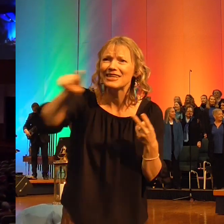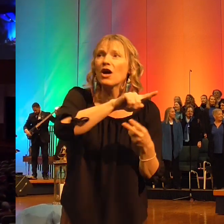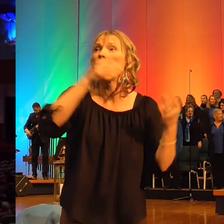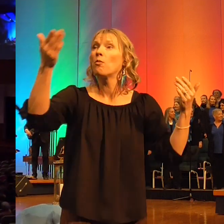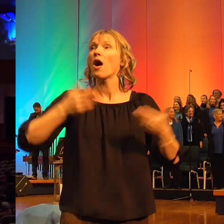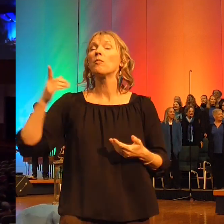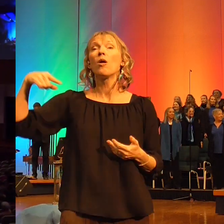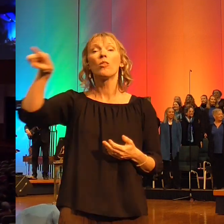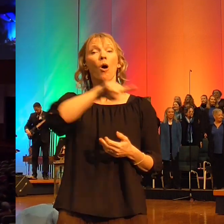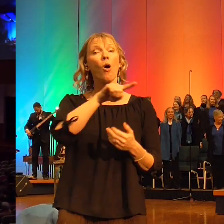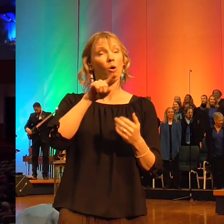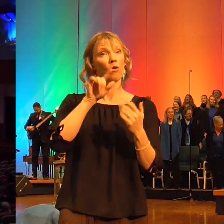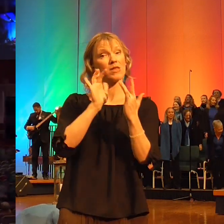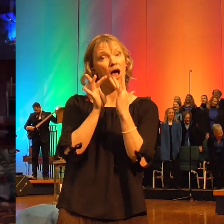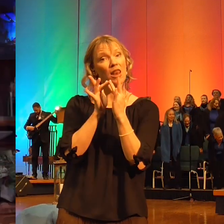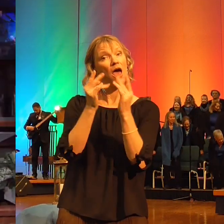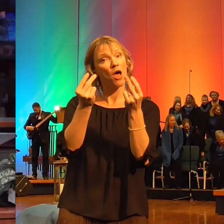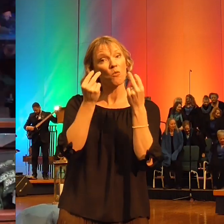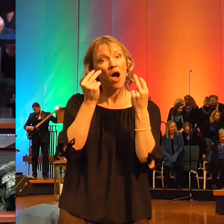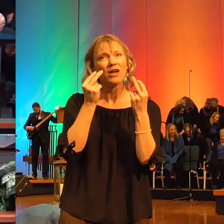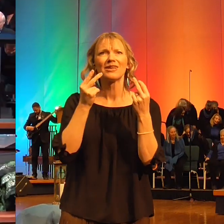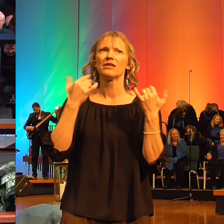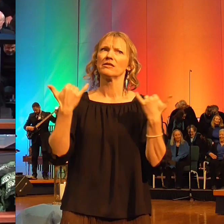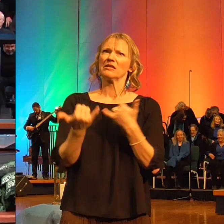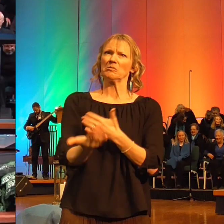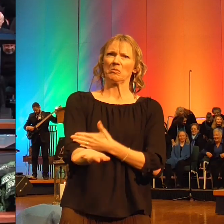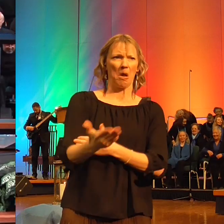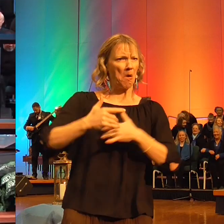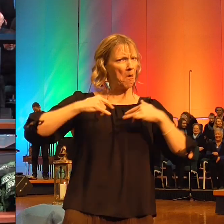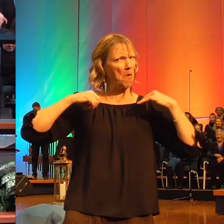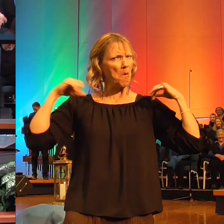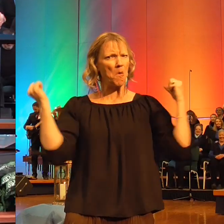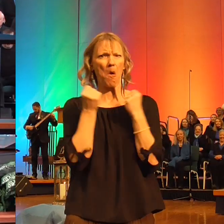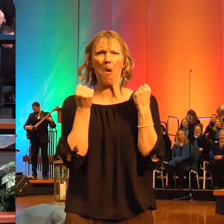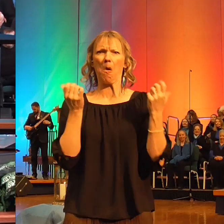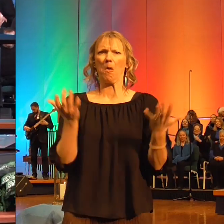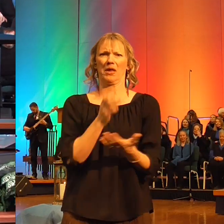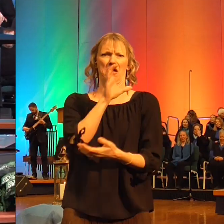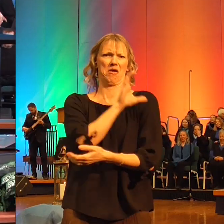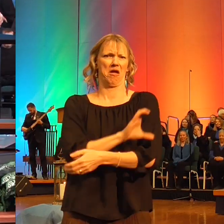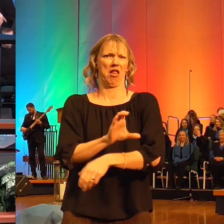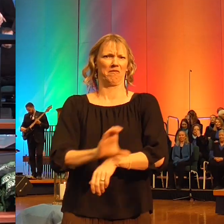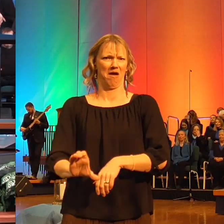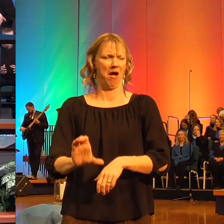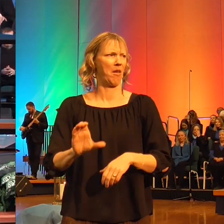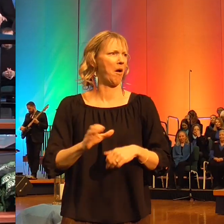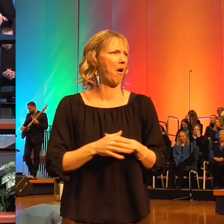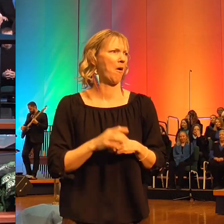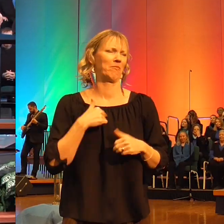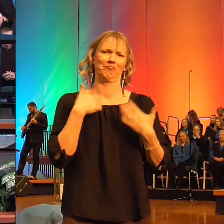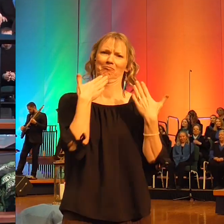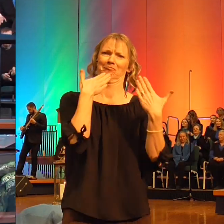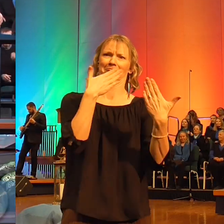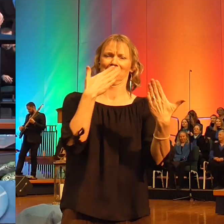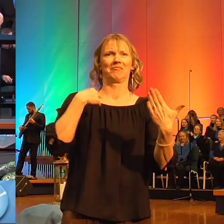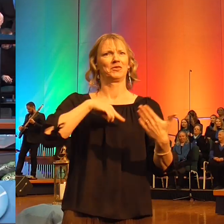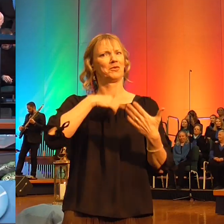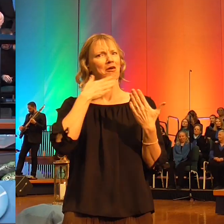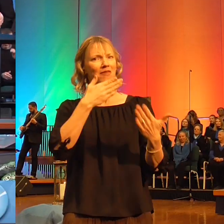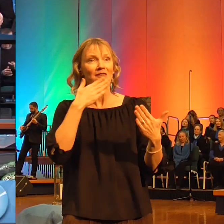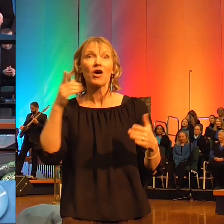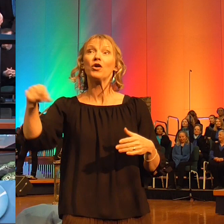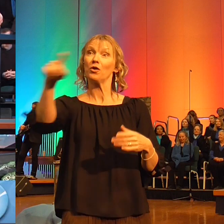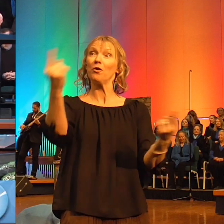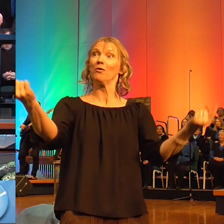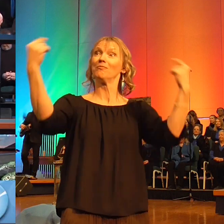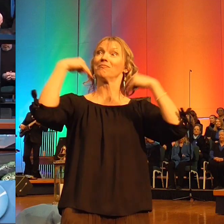those of you who are watching online. It's a cold morning here in Colorado, so I really am grateful. We are really grateful that you came